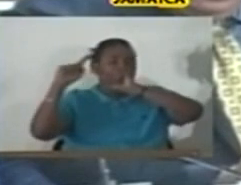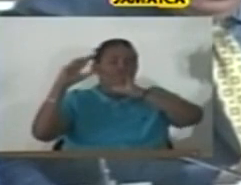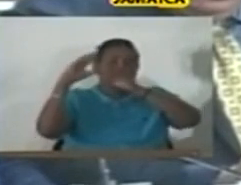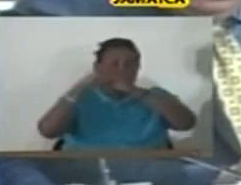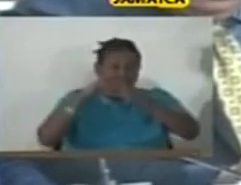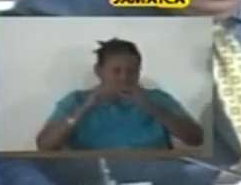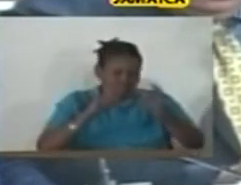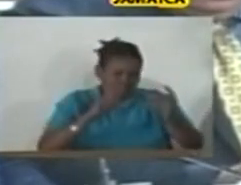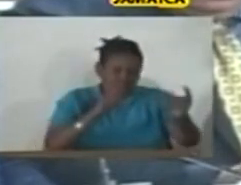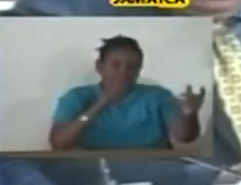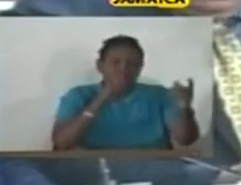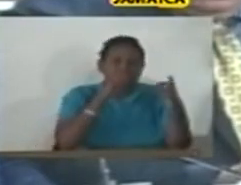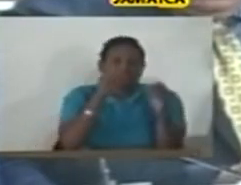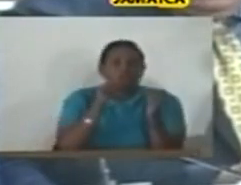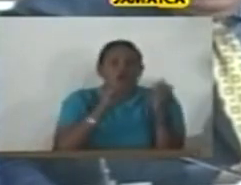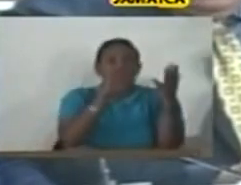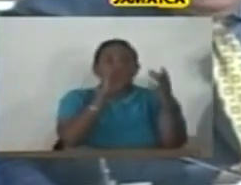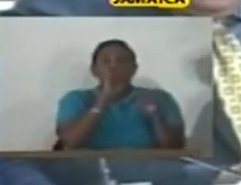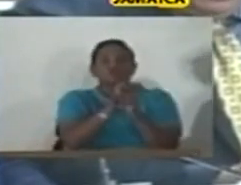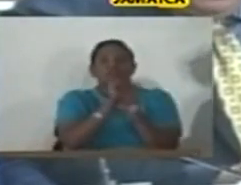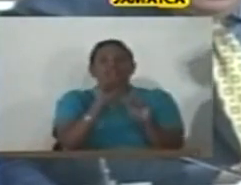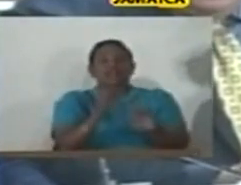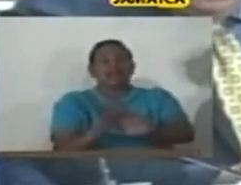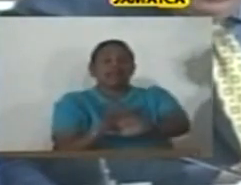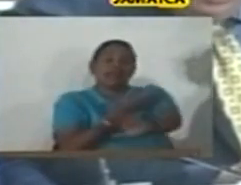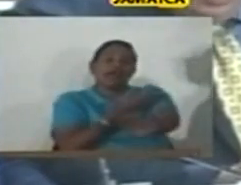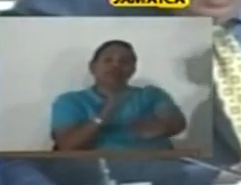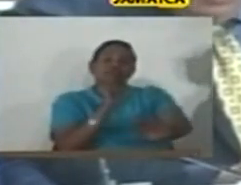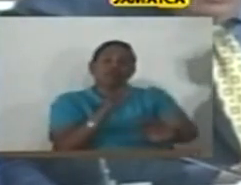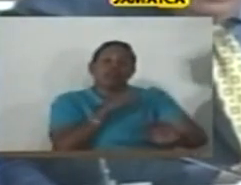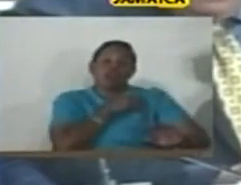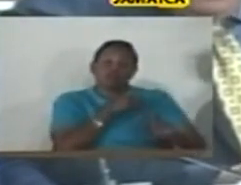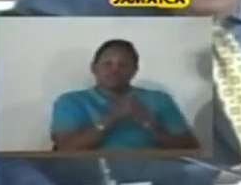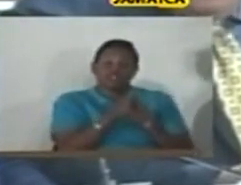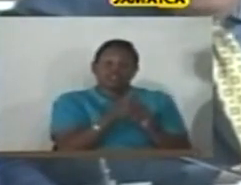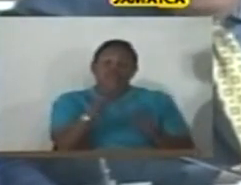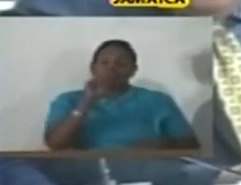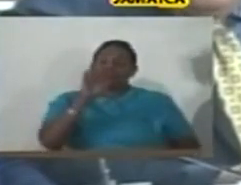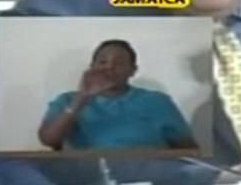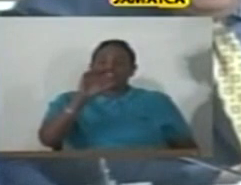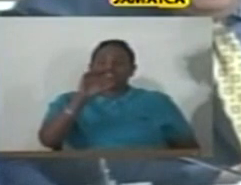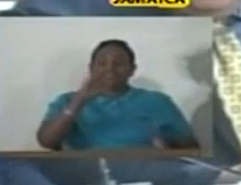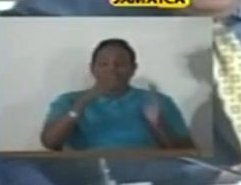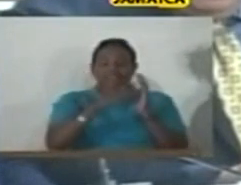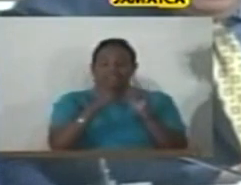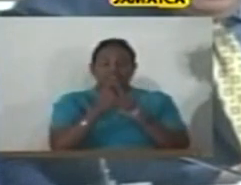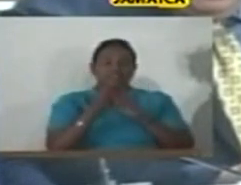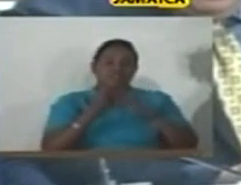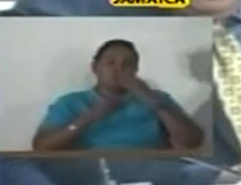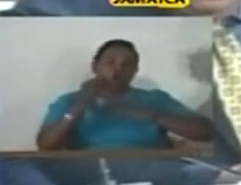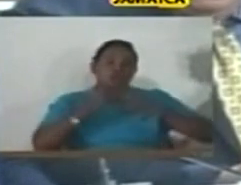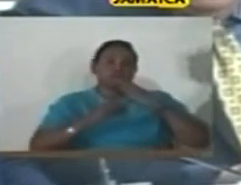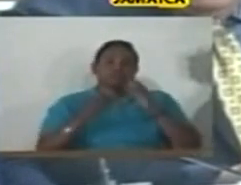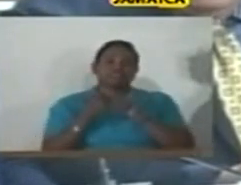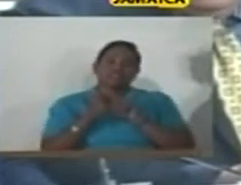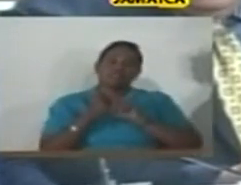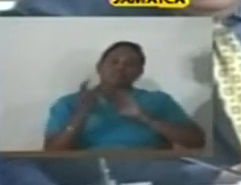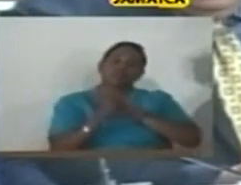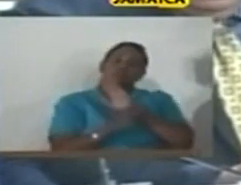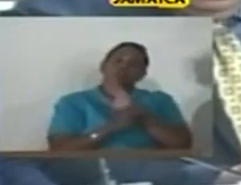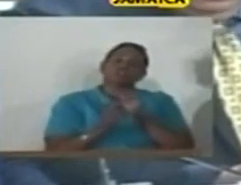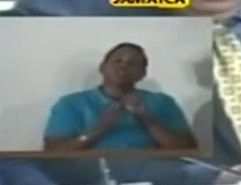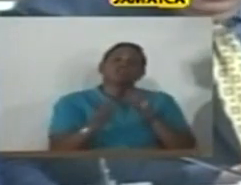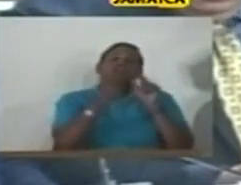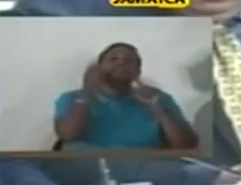in reality that can be enhanced by the adoption of the logistics-centered economy as the policy strategy